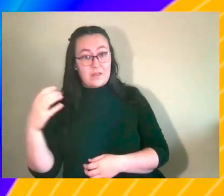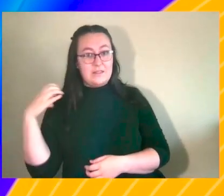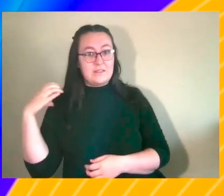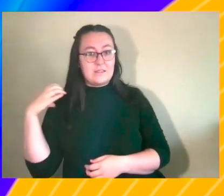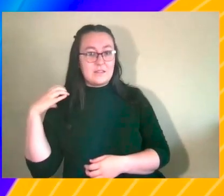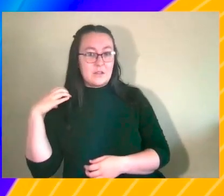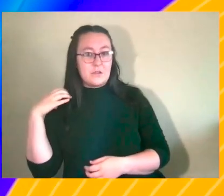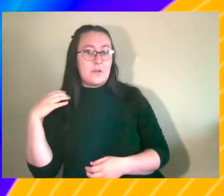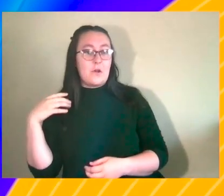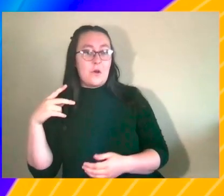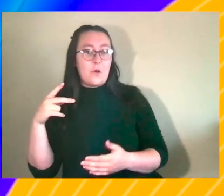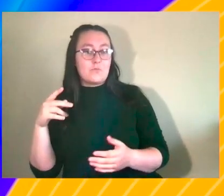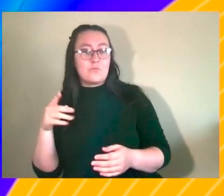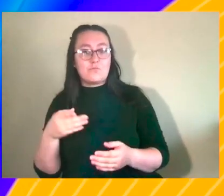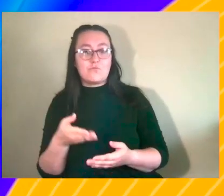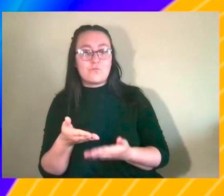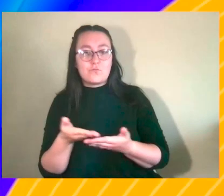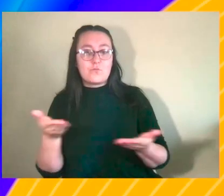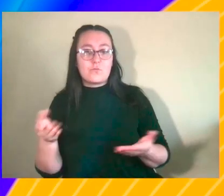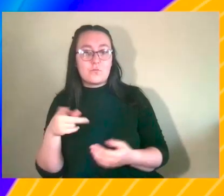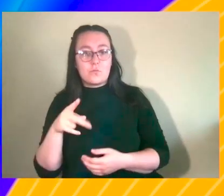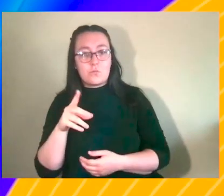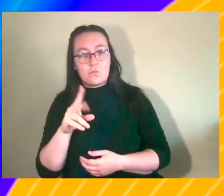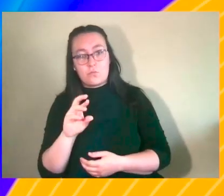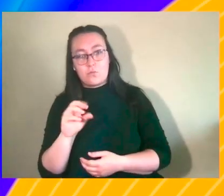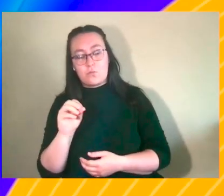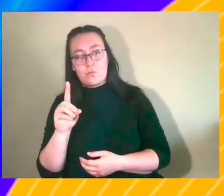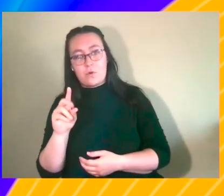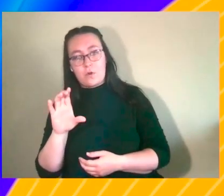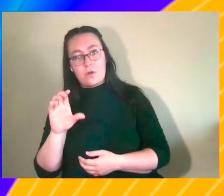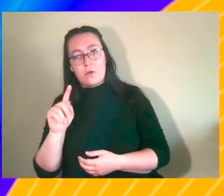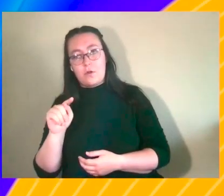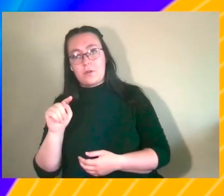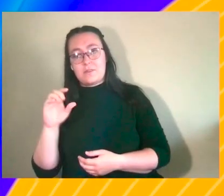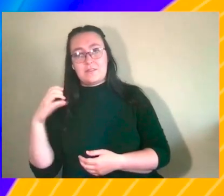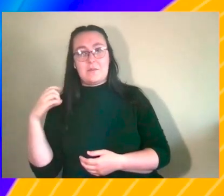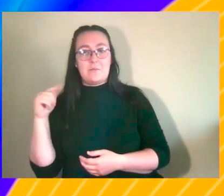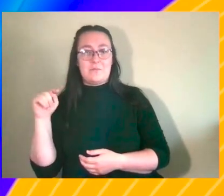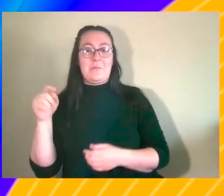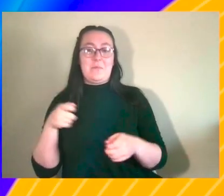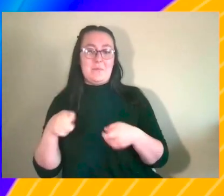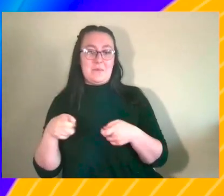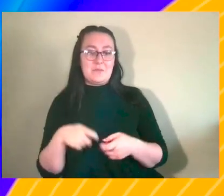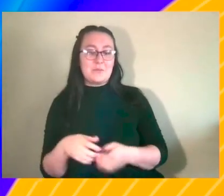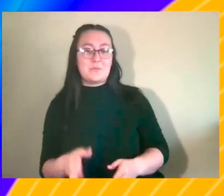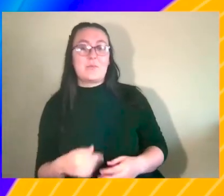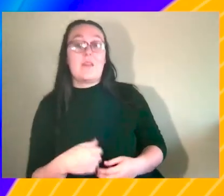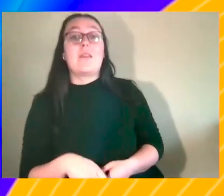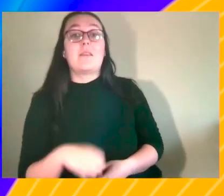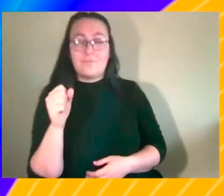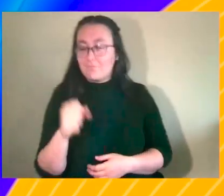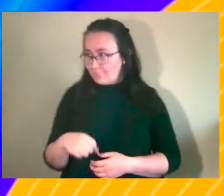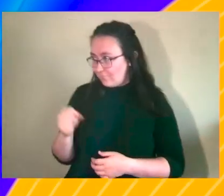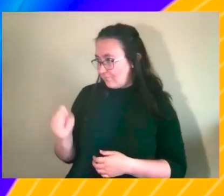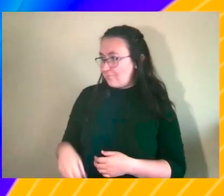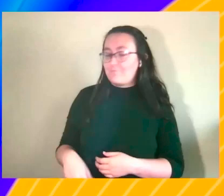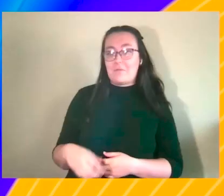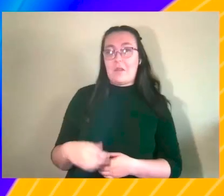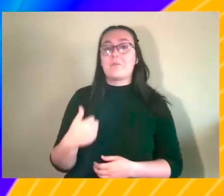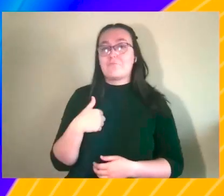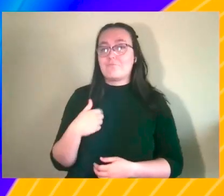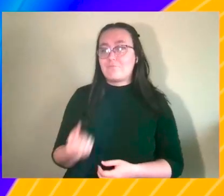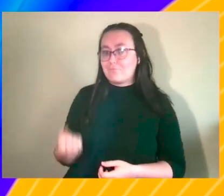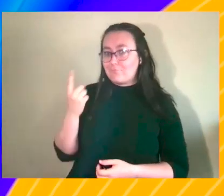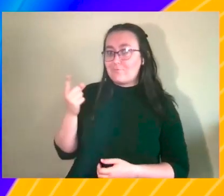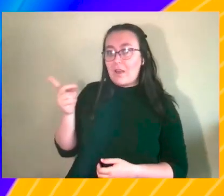CodeCatalyst specifically. Very nice. Very nice. Yeah, DevOps services, right up my wheelhouse. Harry, you missed Richard Boyd